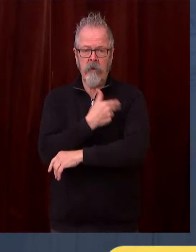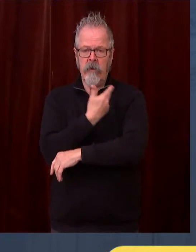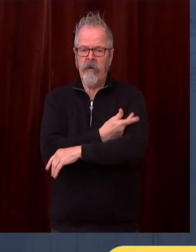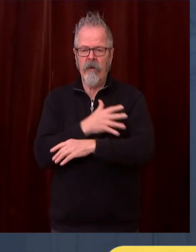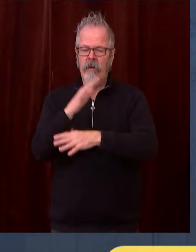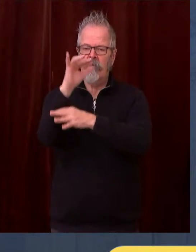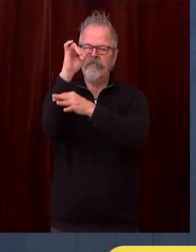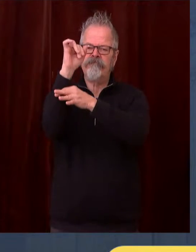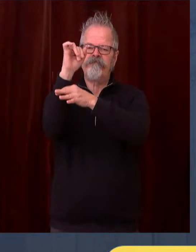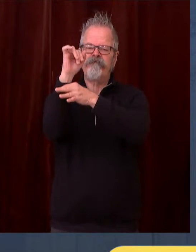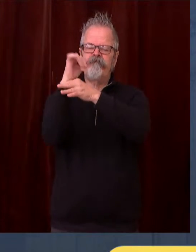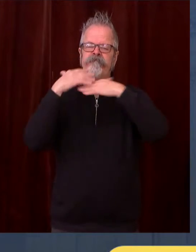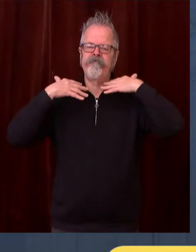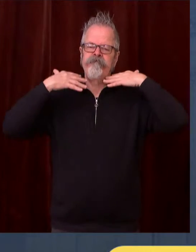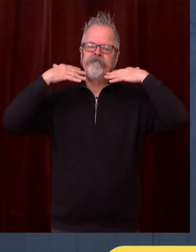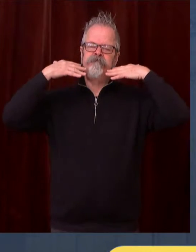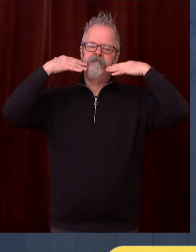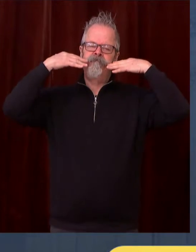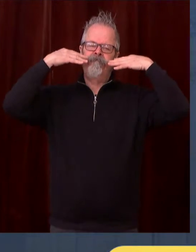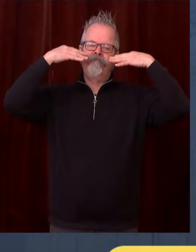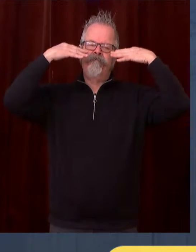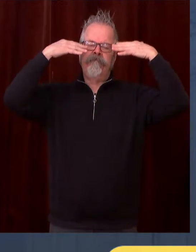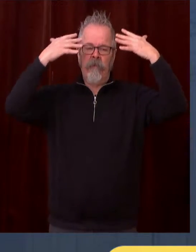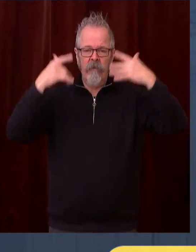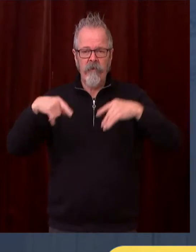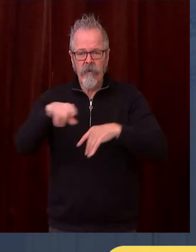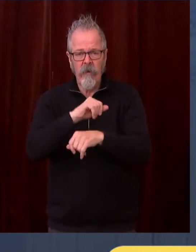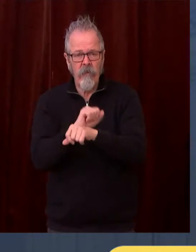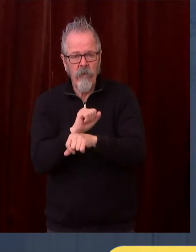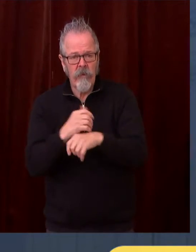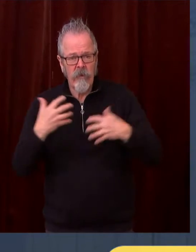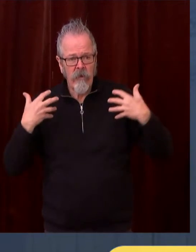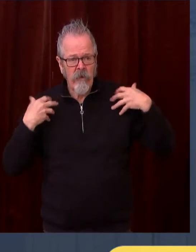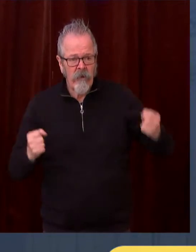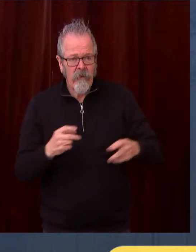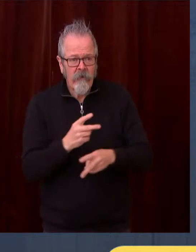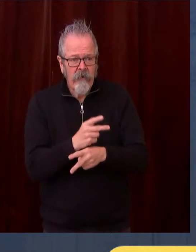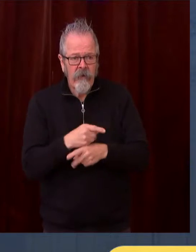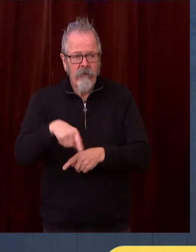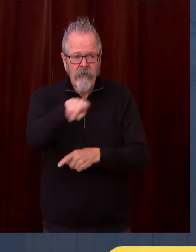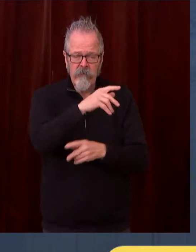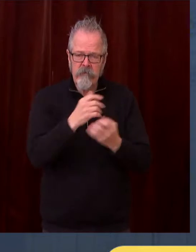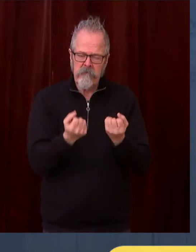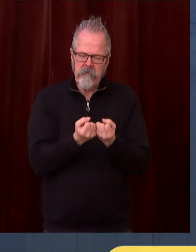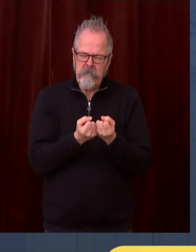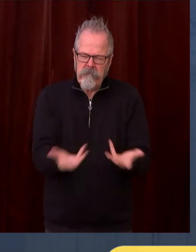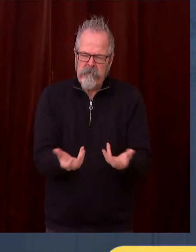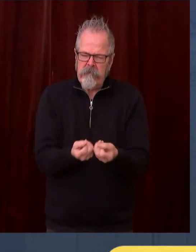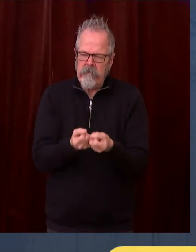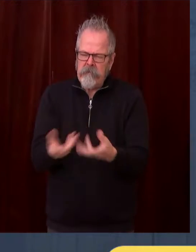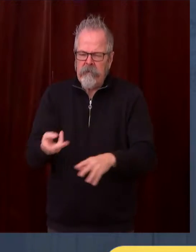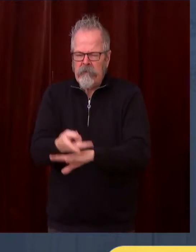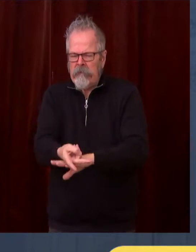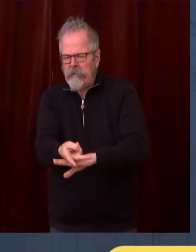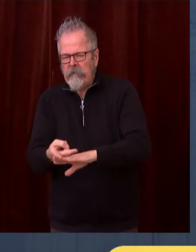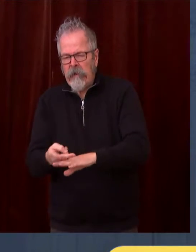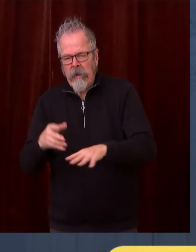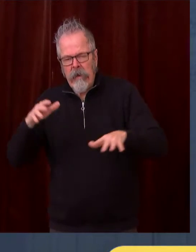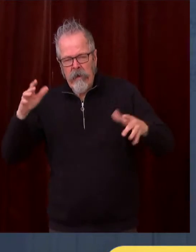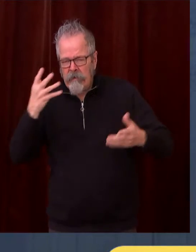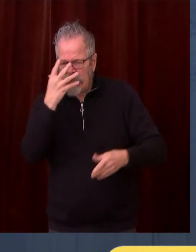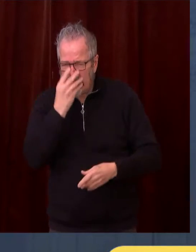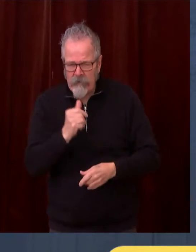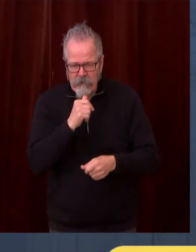We know it's been challenging to control the spread of COVID-19 this fall, and it will continue to be a challenge over the next couple